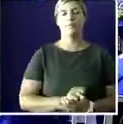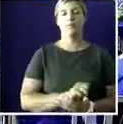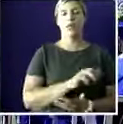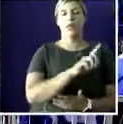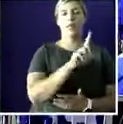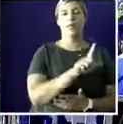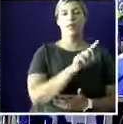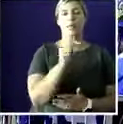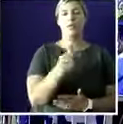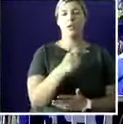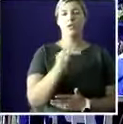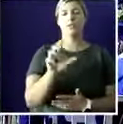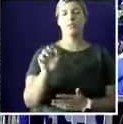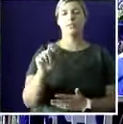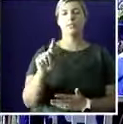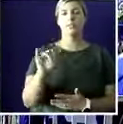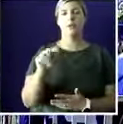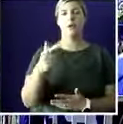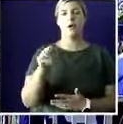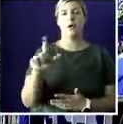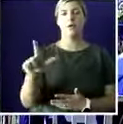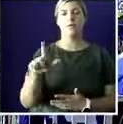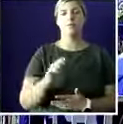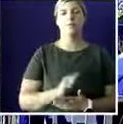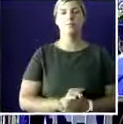Liam Gregory Stegall.